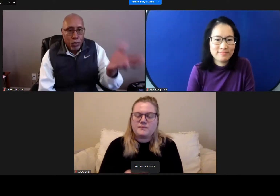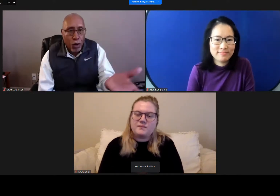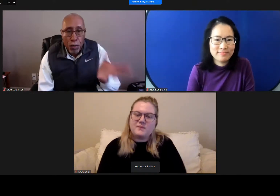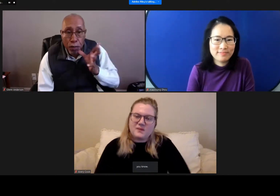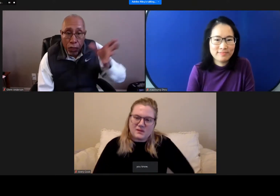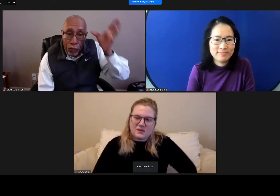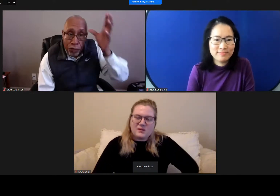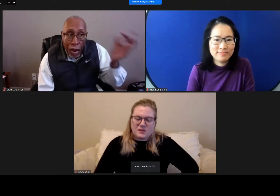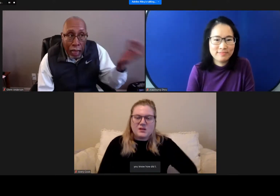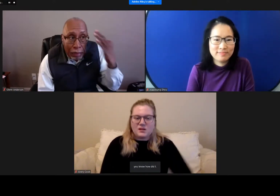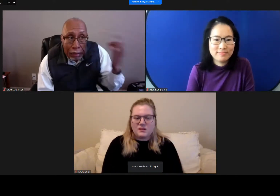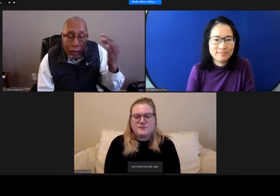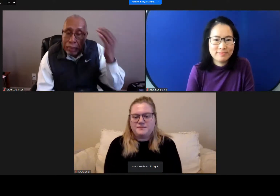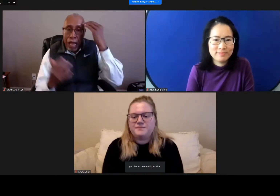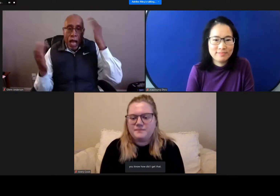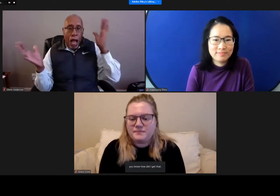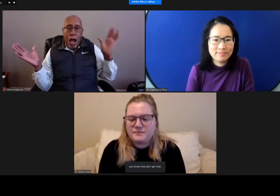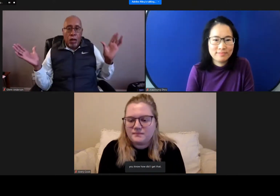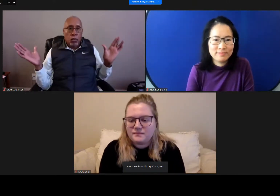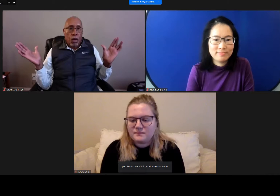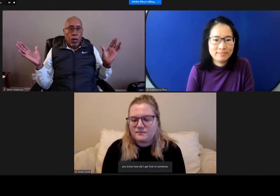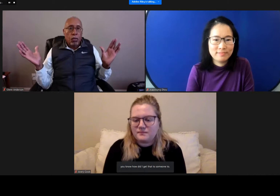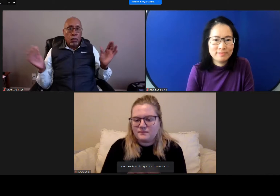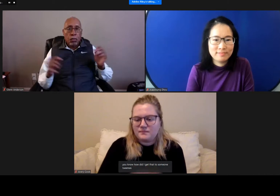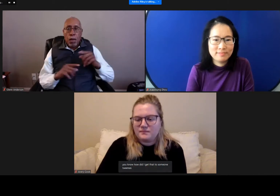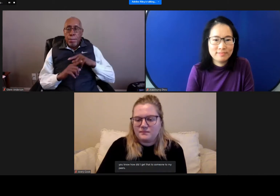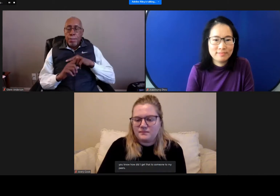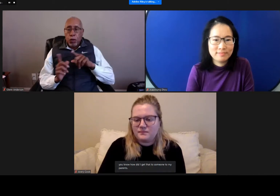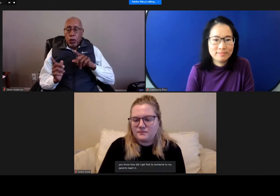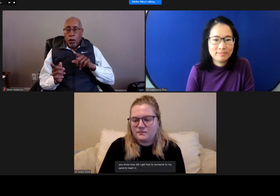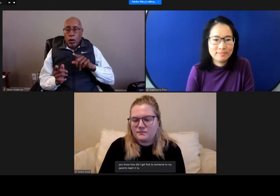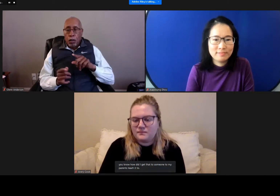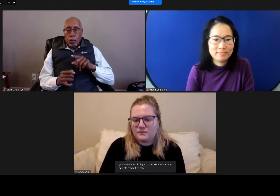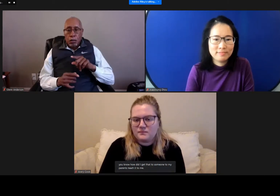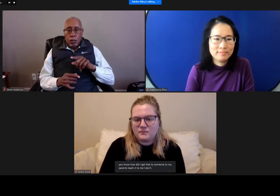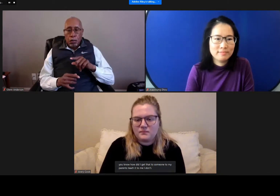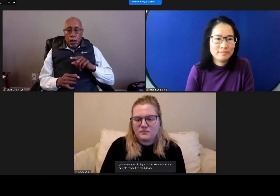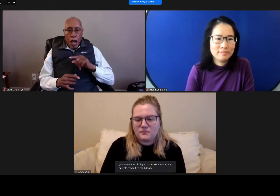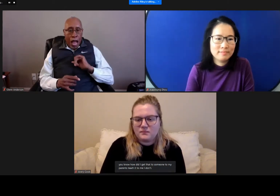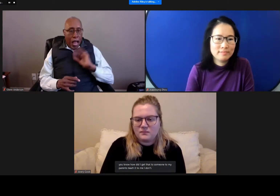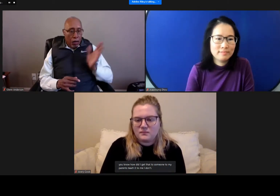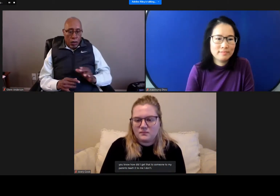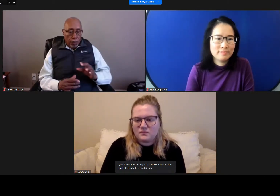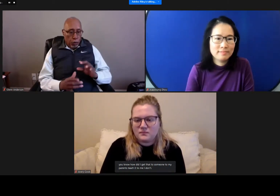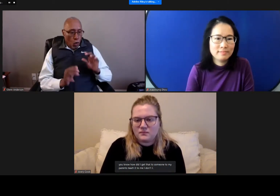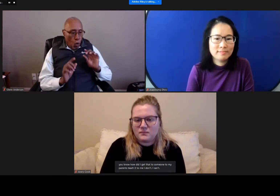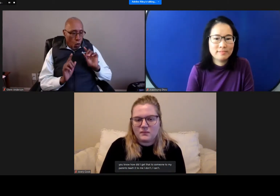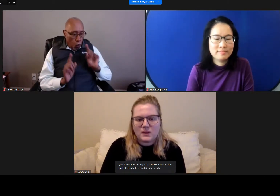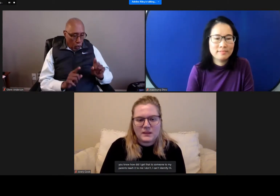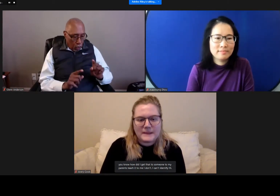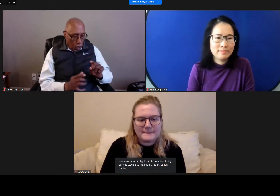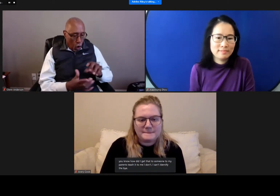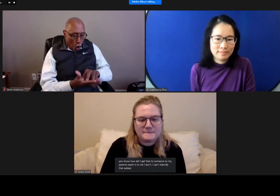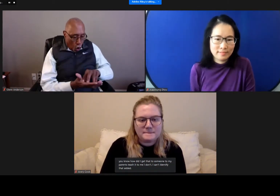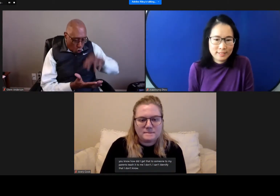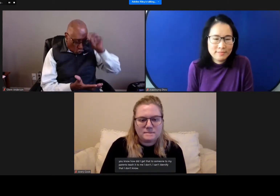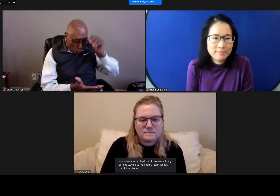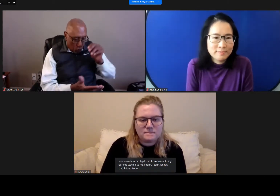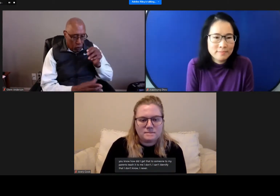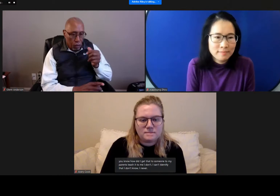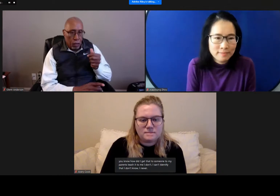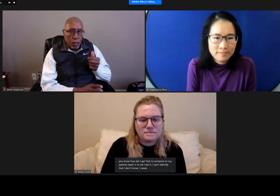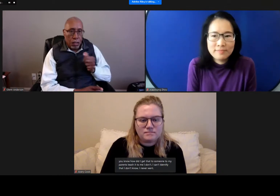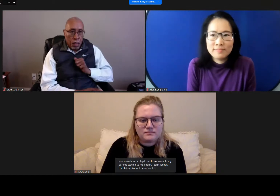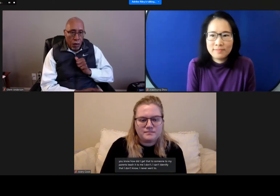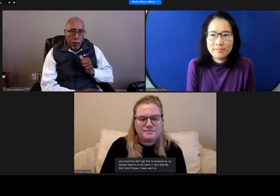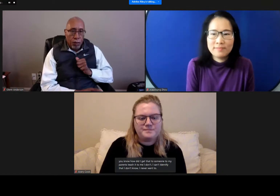you know, how did I get that? Did my parents teach it to me? I can't identify that. I don't know. I never